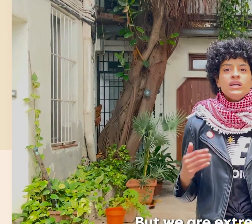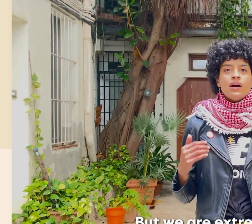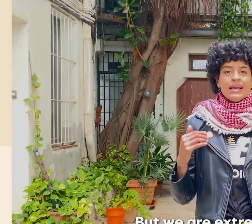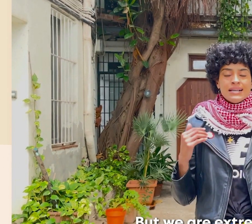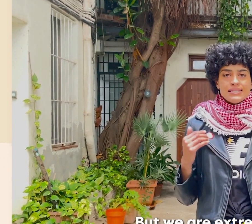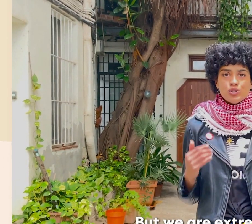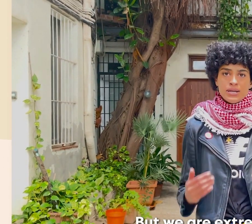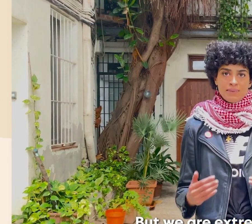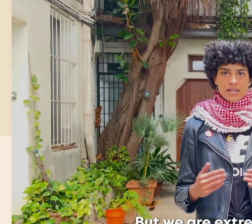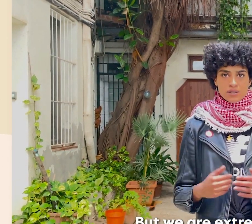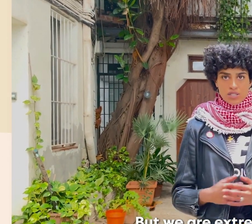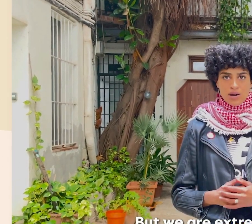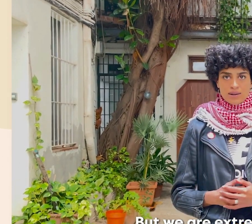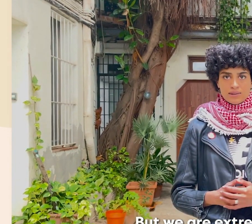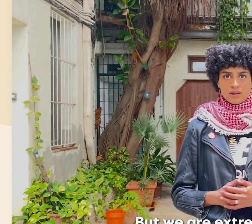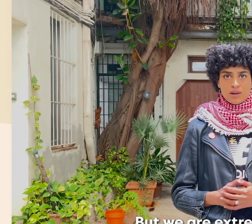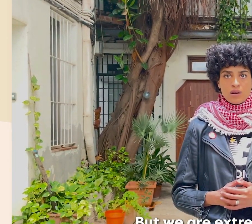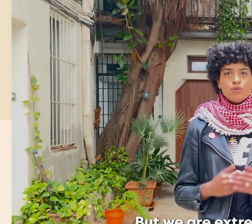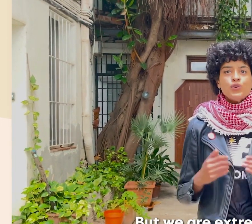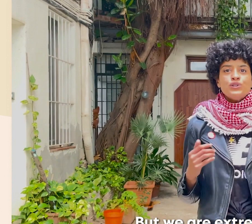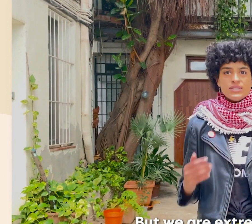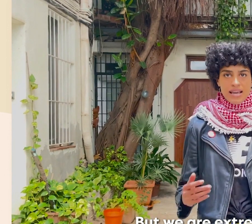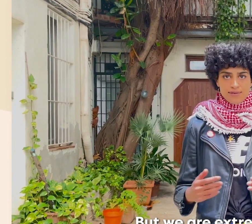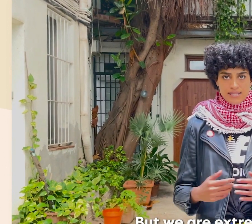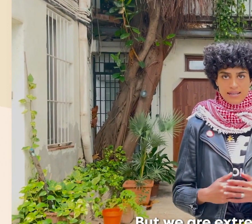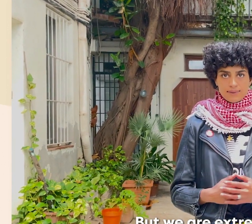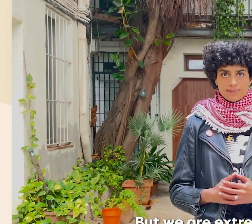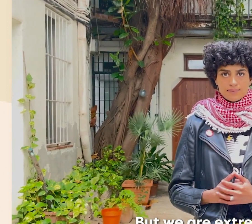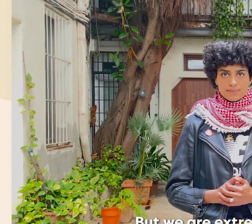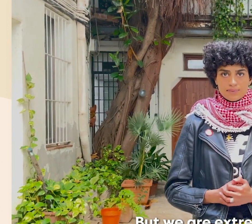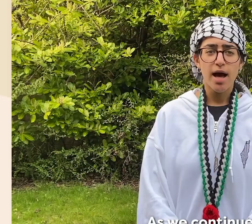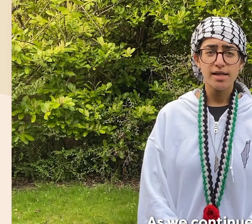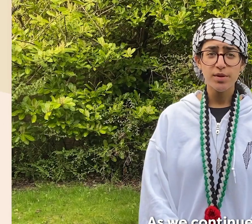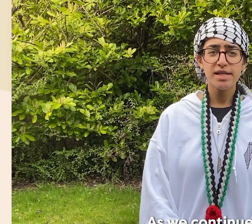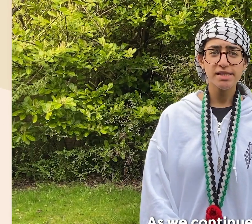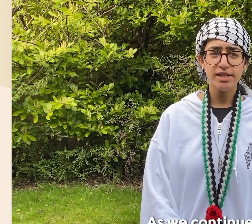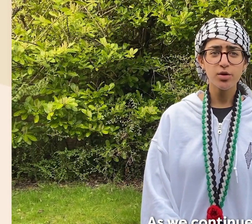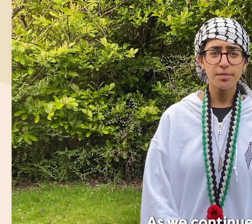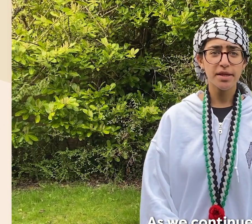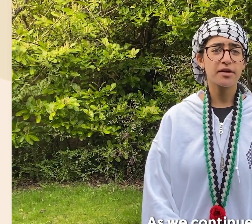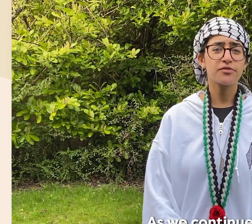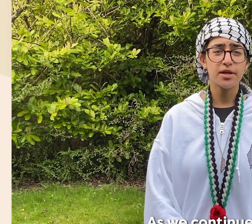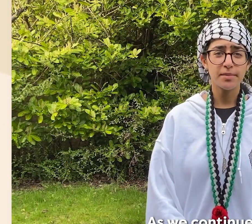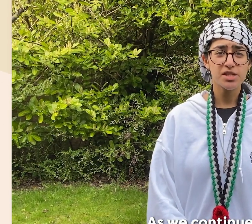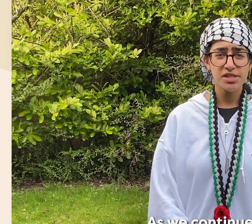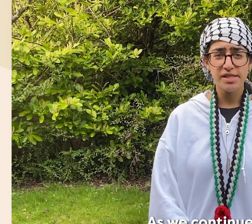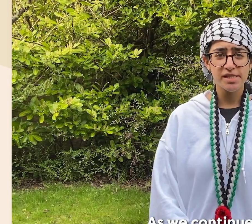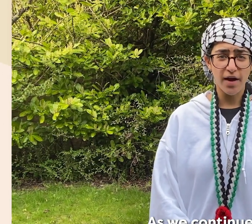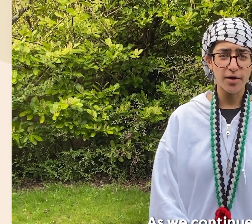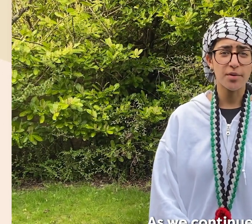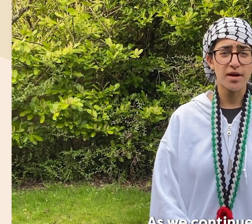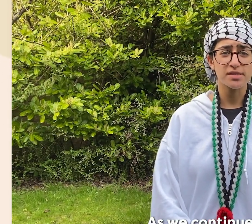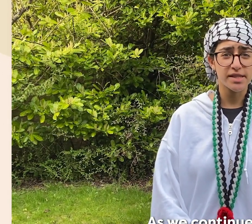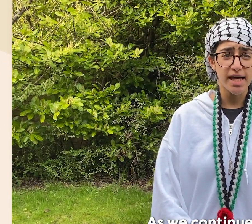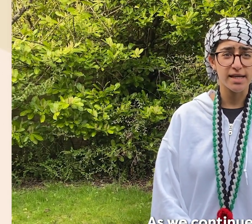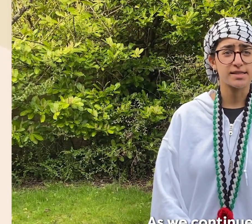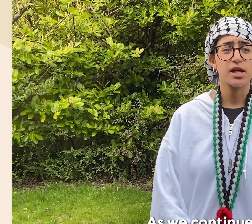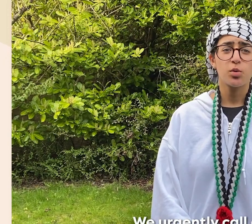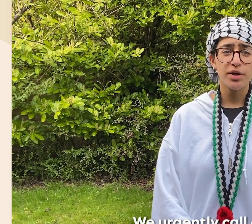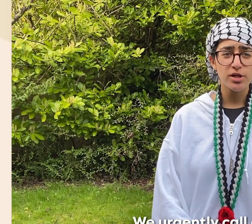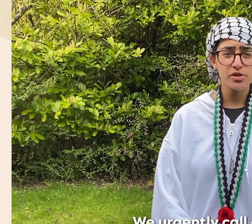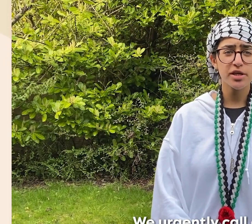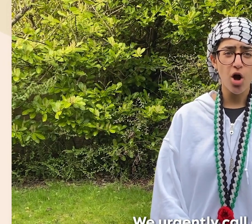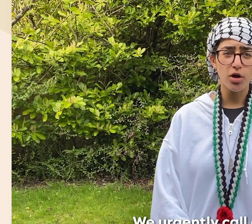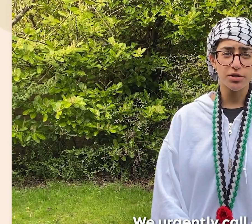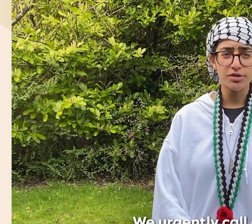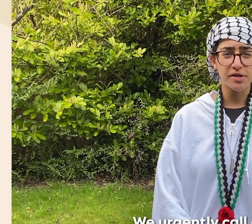But we are extremely concerned for their safety. As we continue appealing for an immediate ceasefire without success,